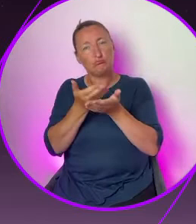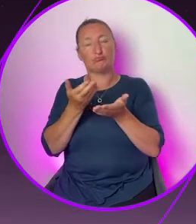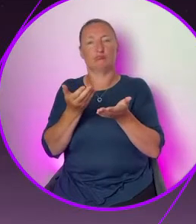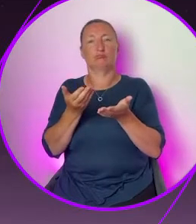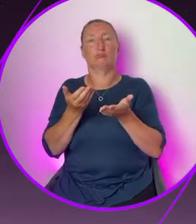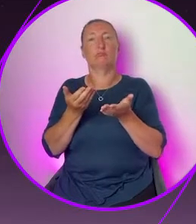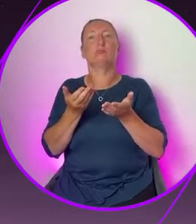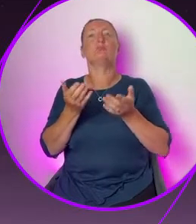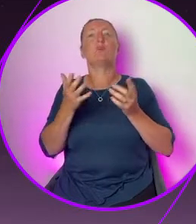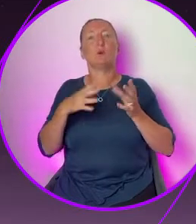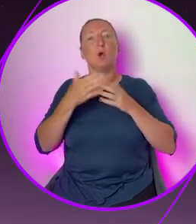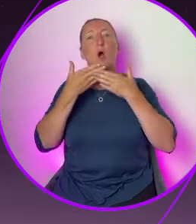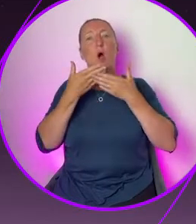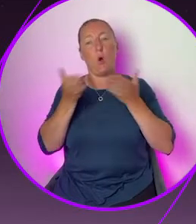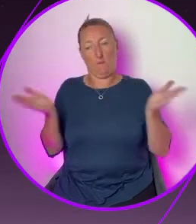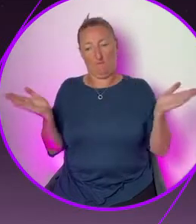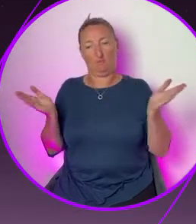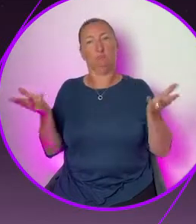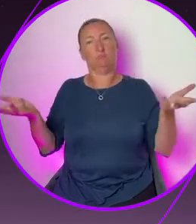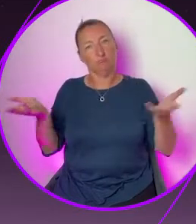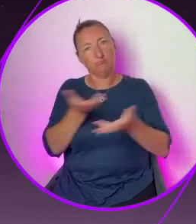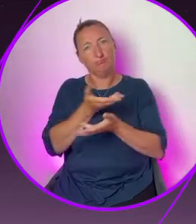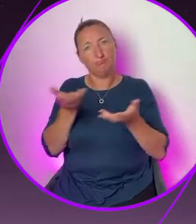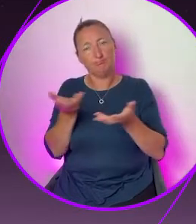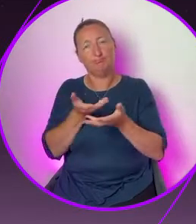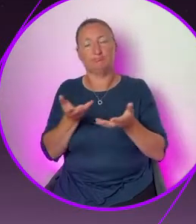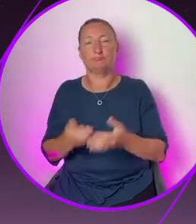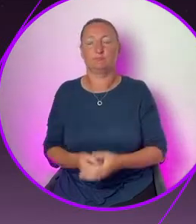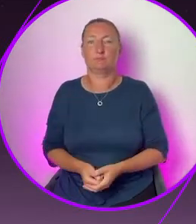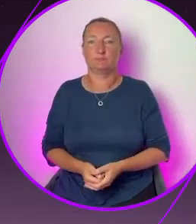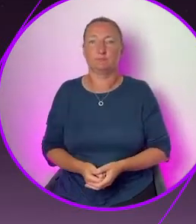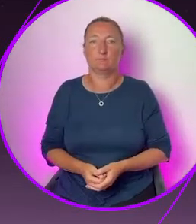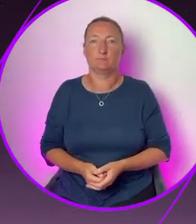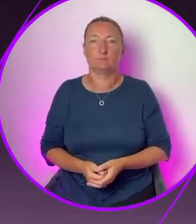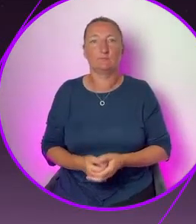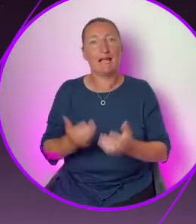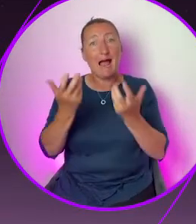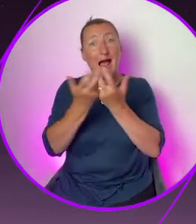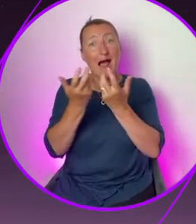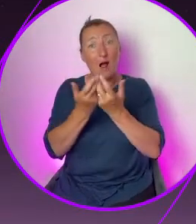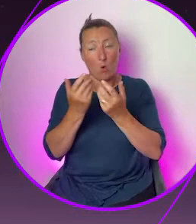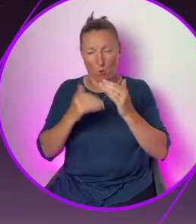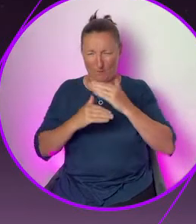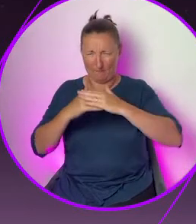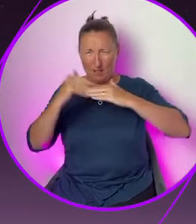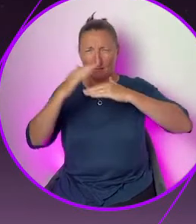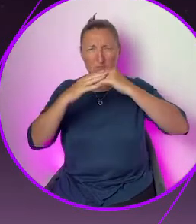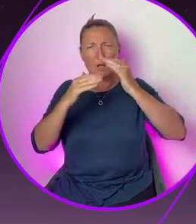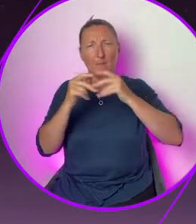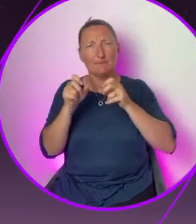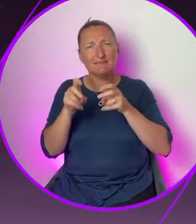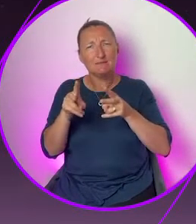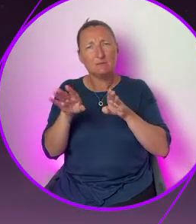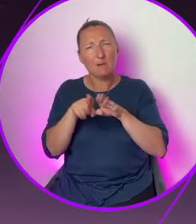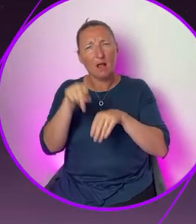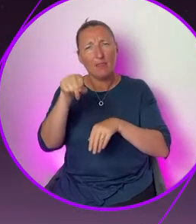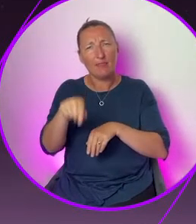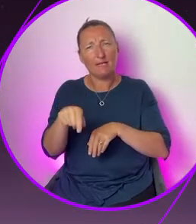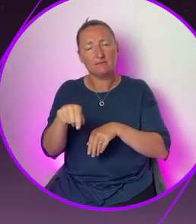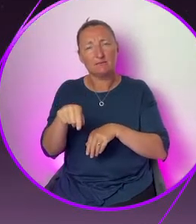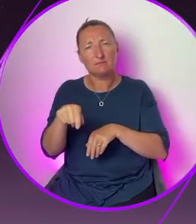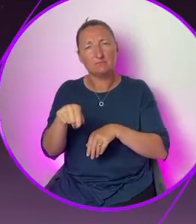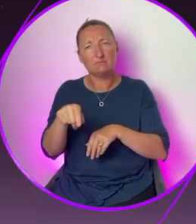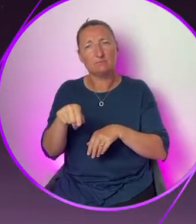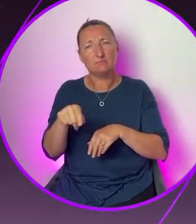be a dialogue to ensure that this is the case as these systems are built up. So let's define